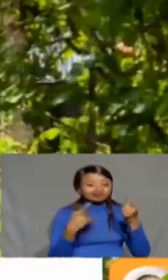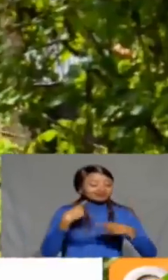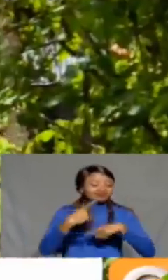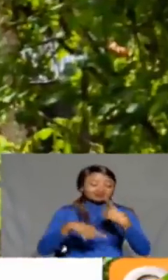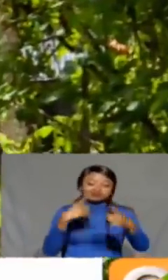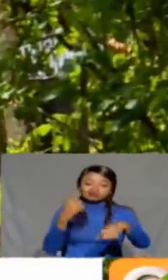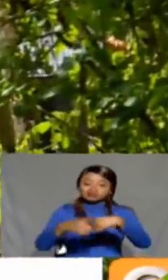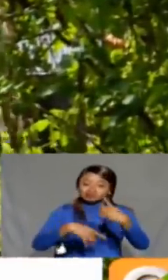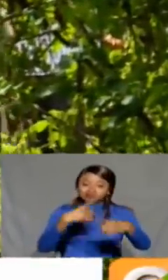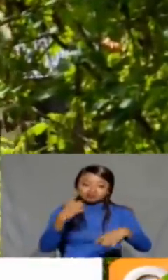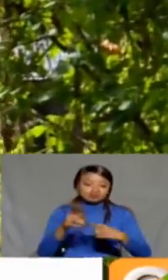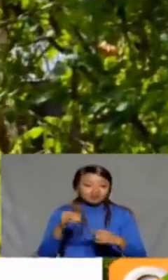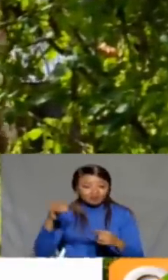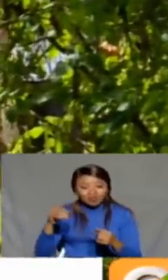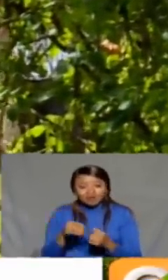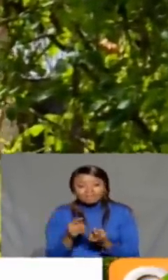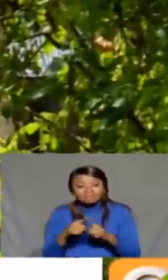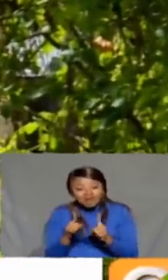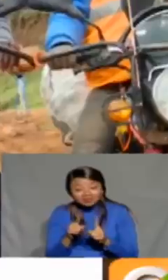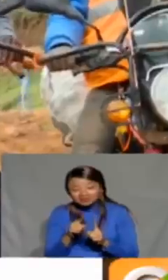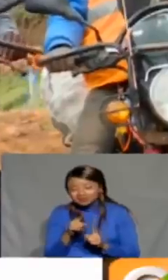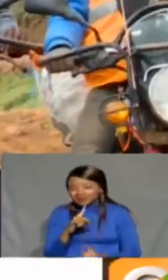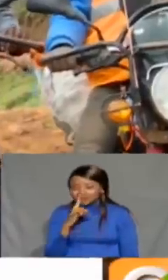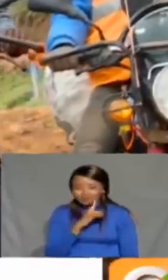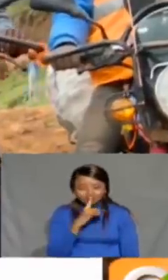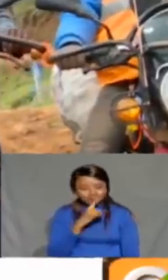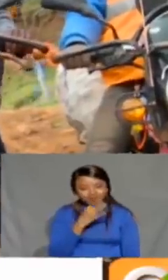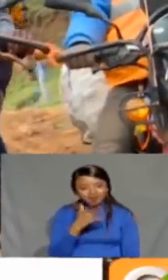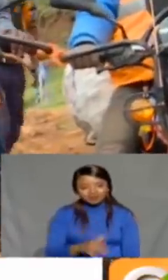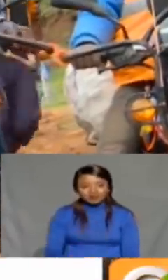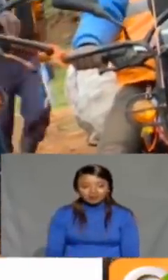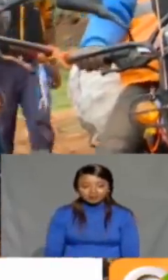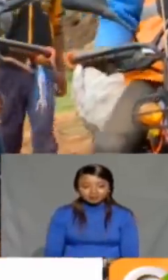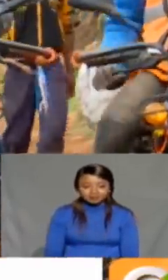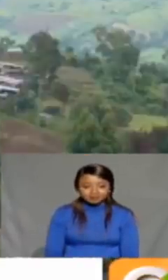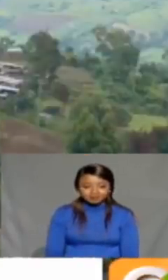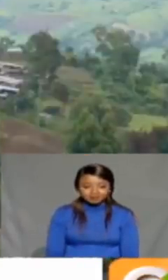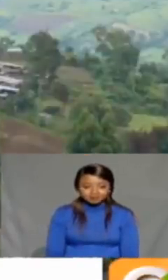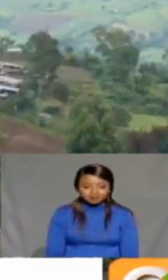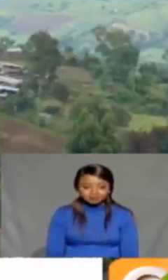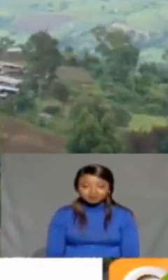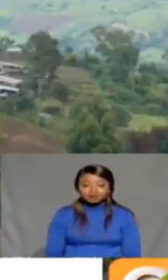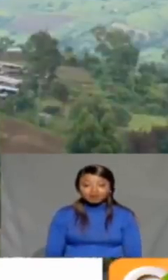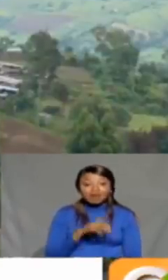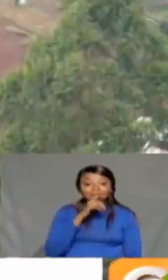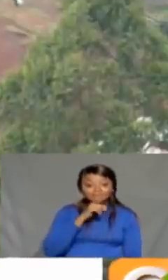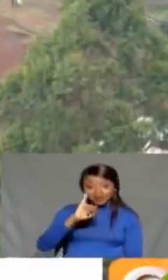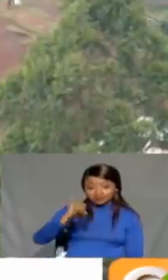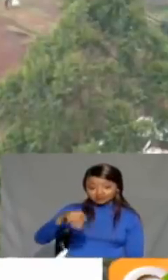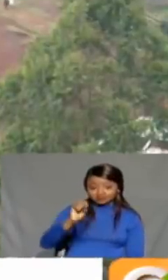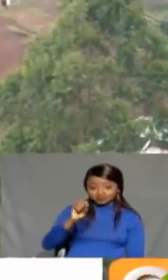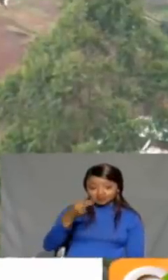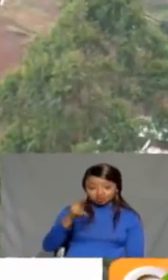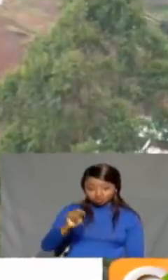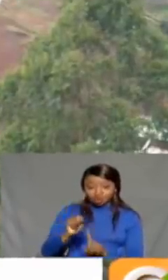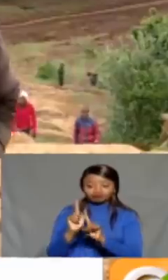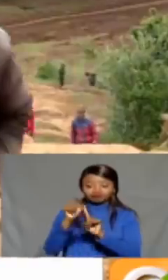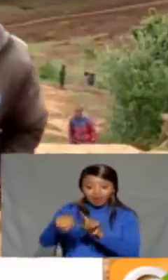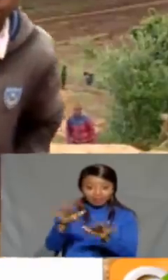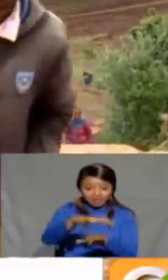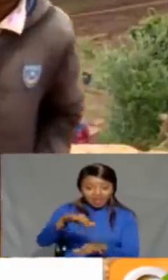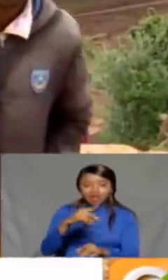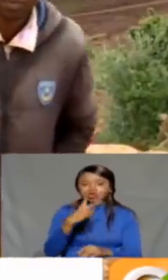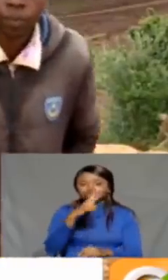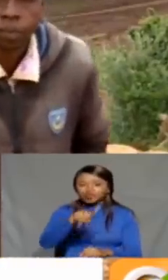are cutting through the forest in an alarming rate. When John Kemboi came to Kamwengoi in 2005,